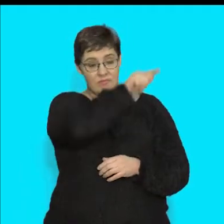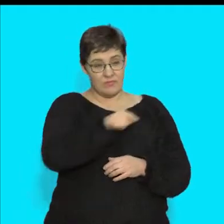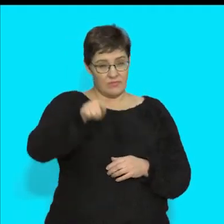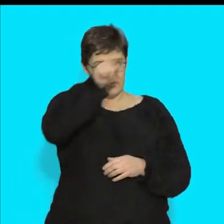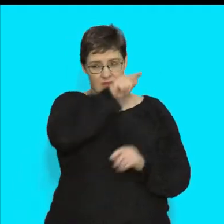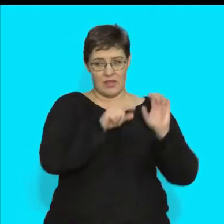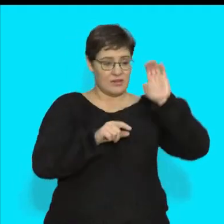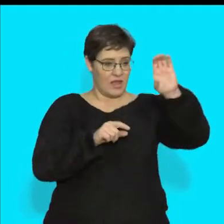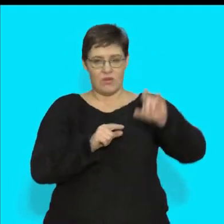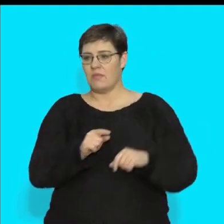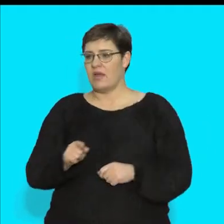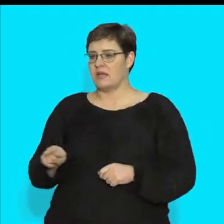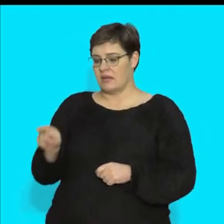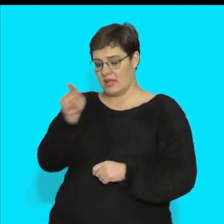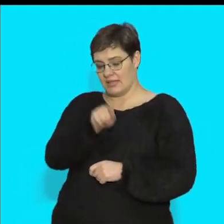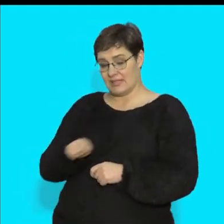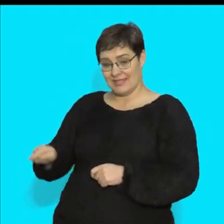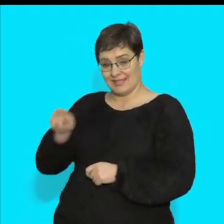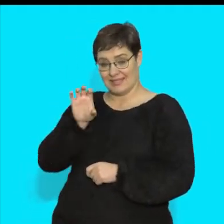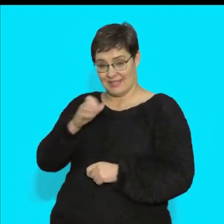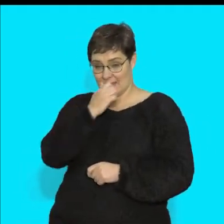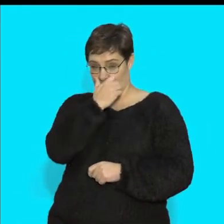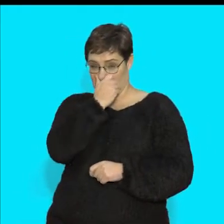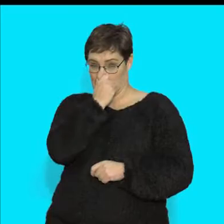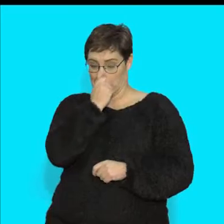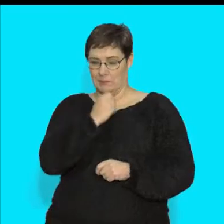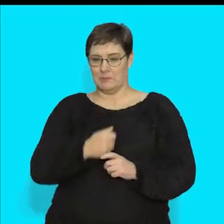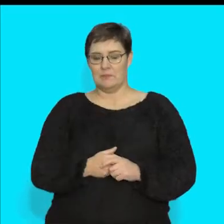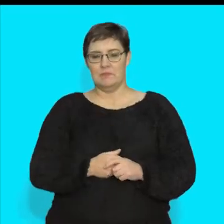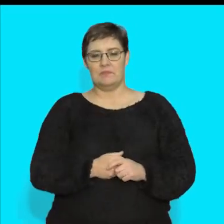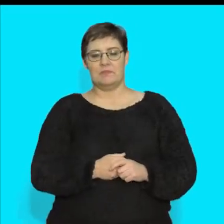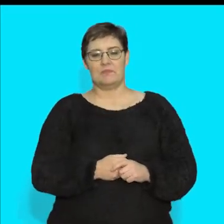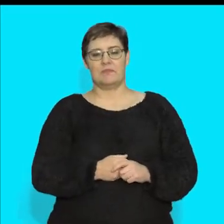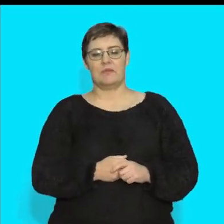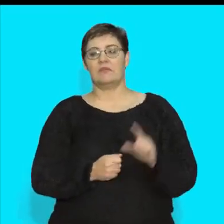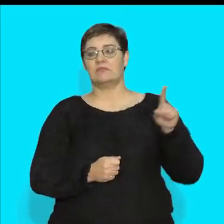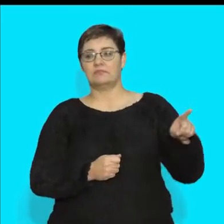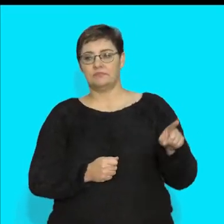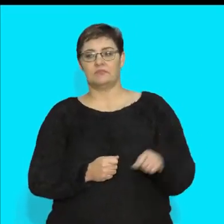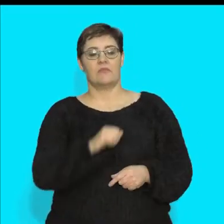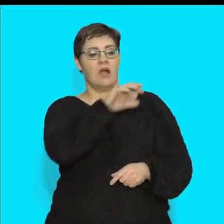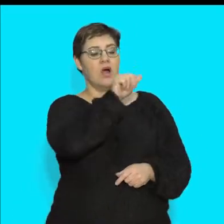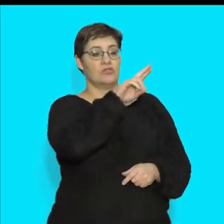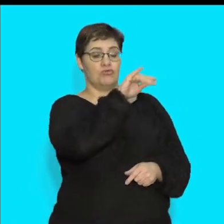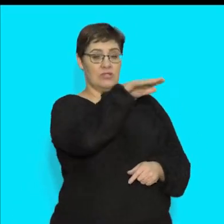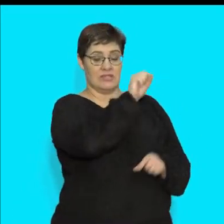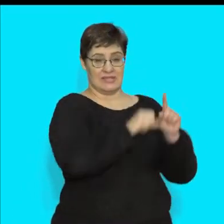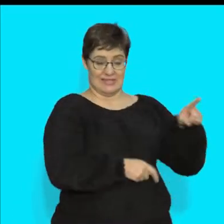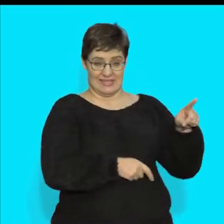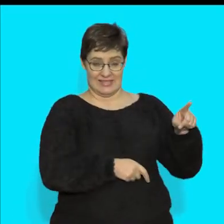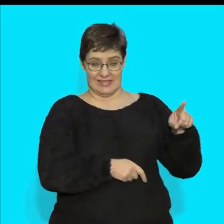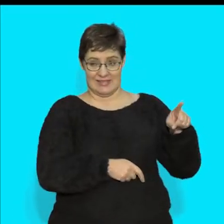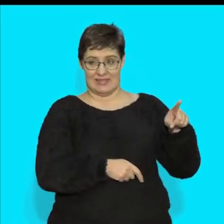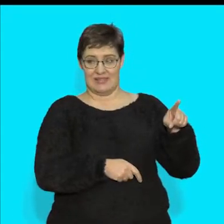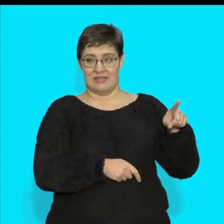to have a look at this diagram and this diagram. Okay, this is an artery.